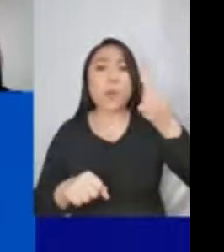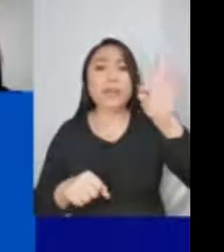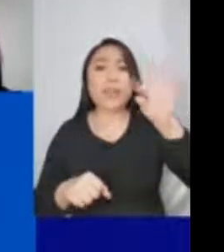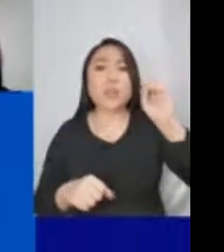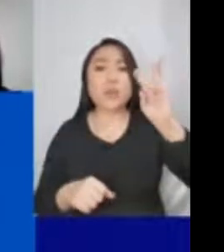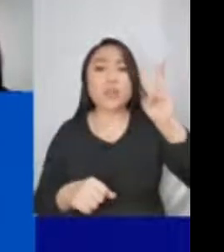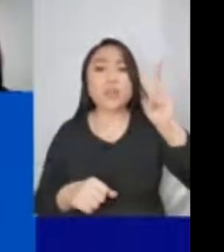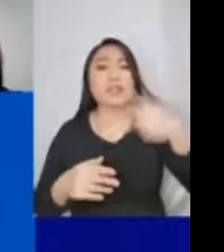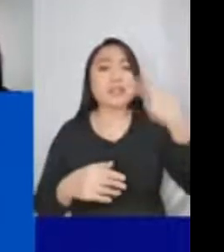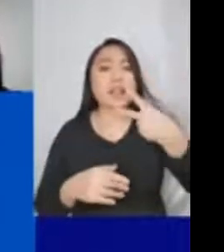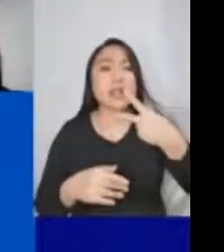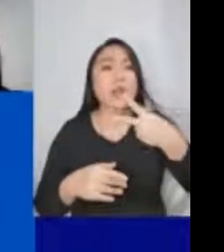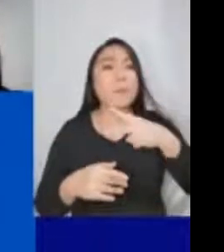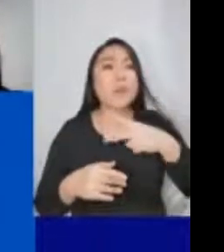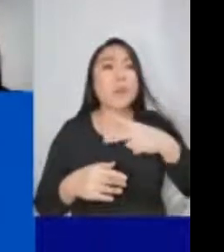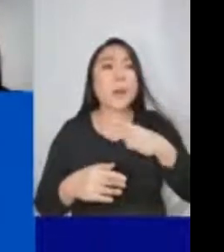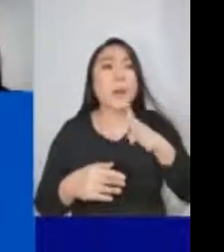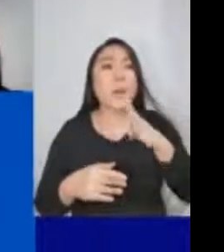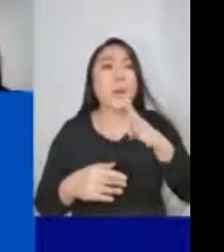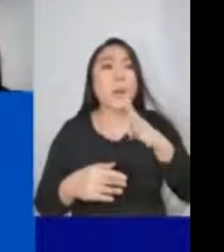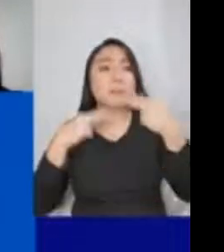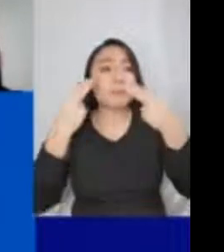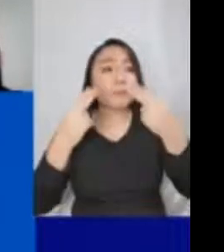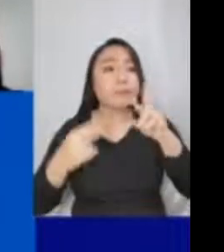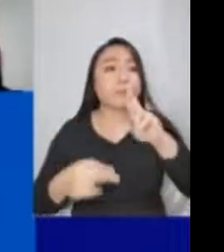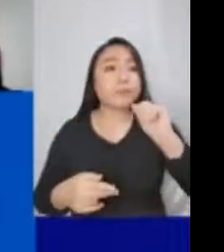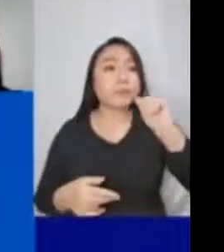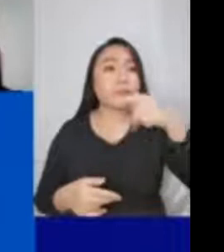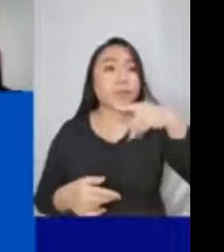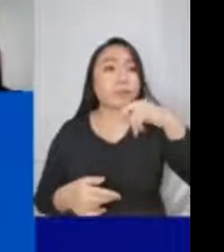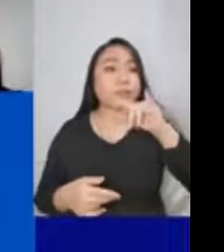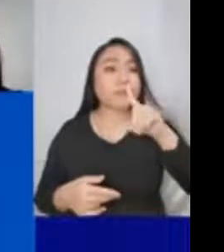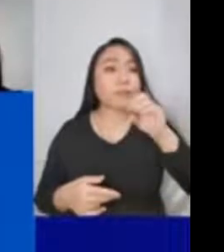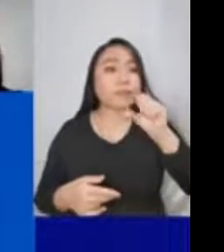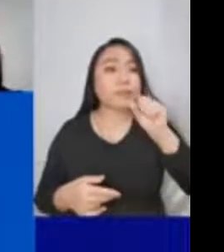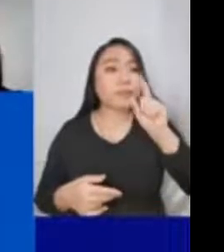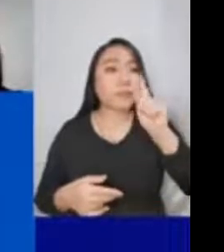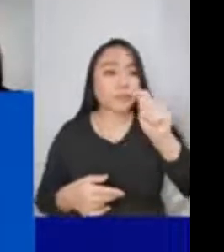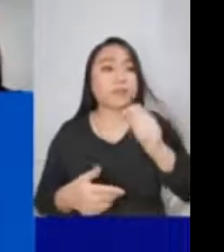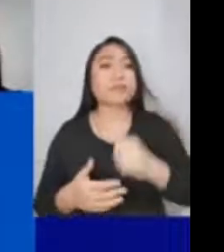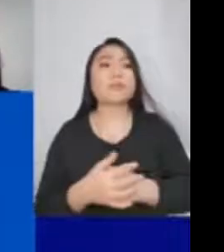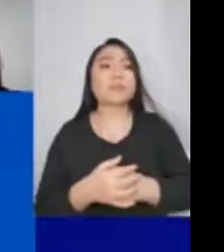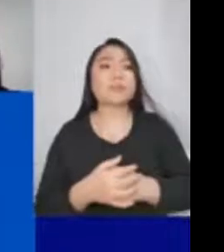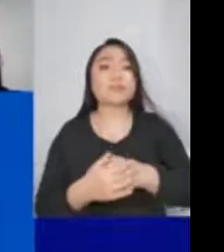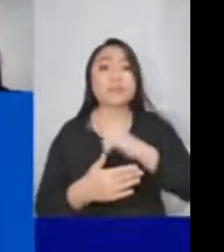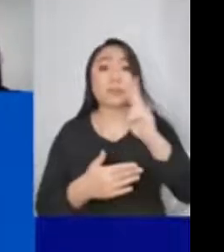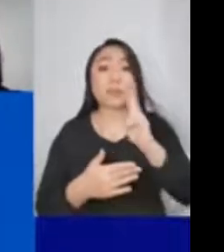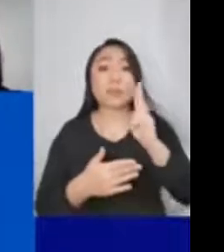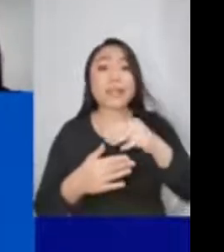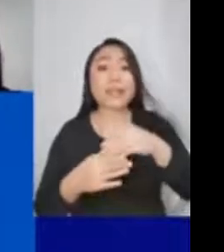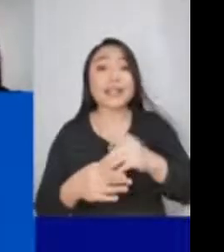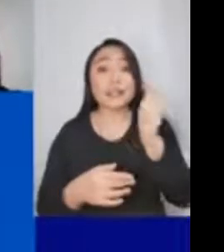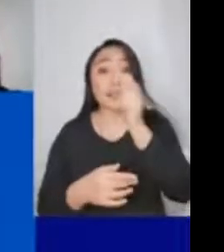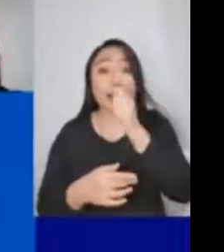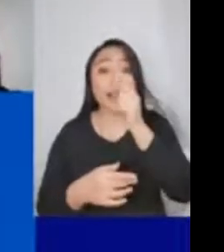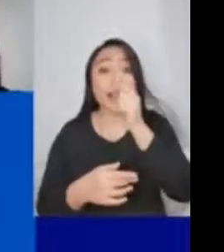in 1906. Next is Balitang Rapidos. So this is a monthly publication of DOST, which is